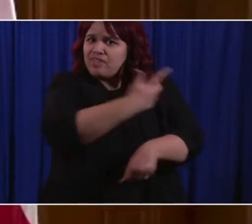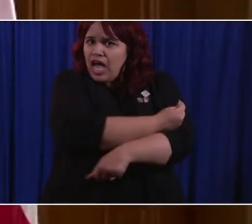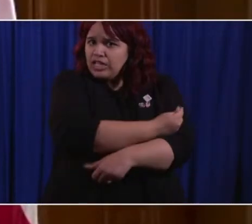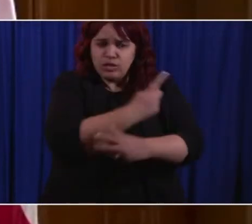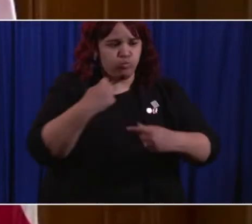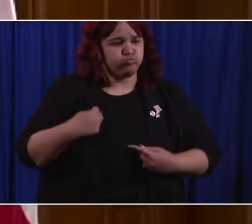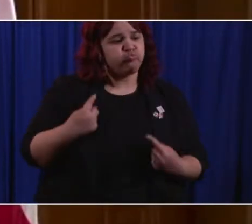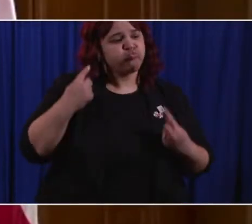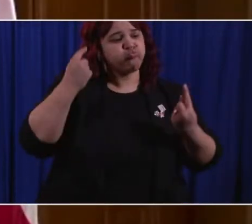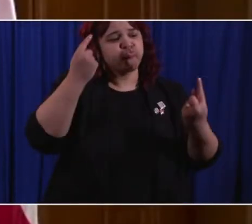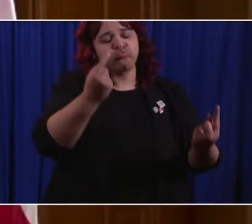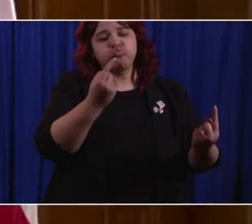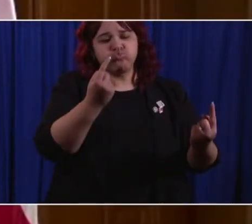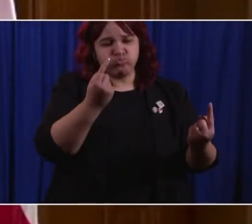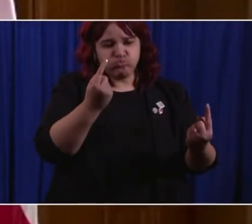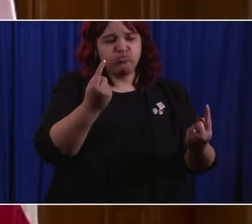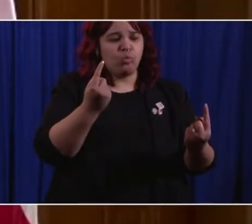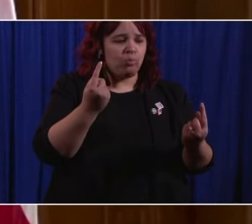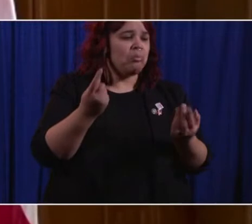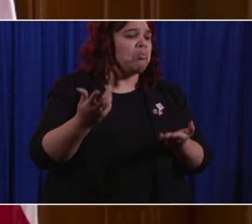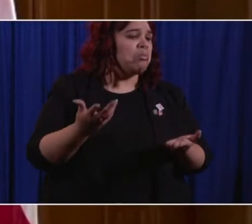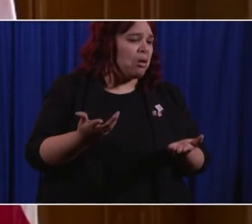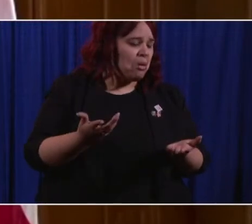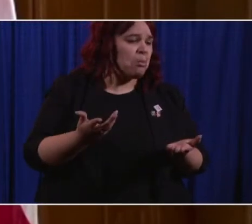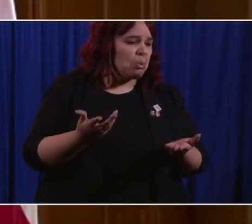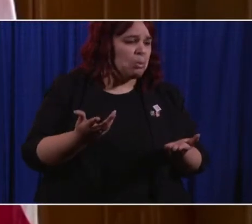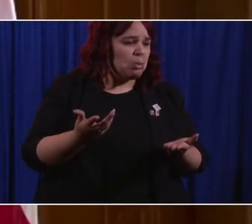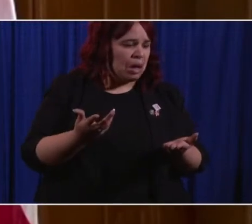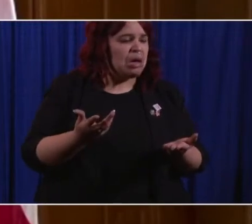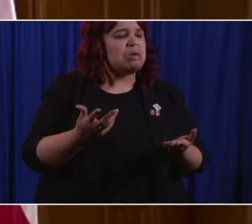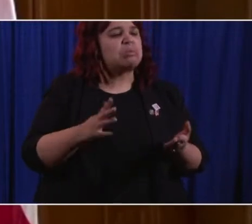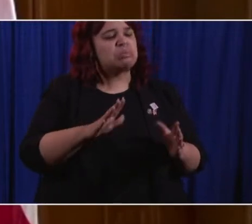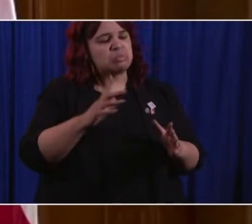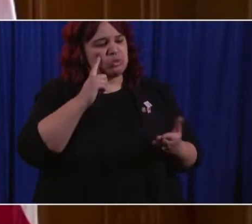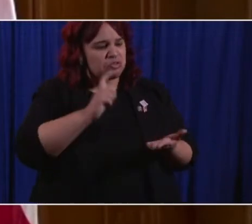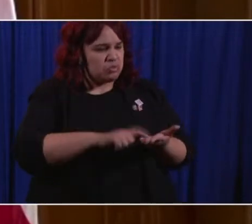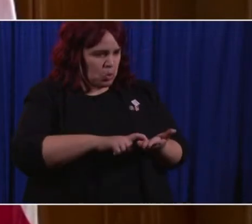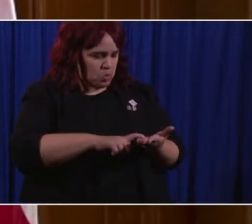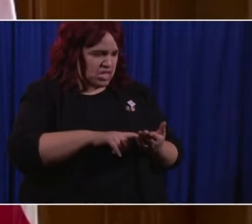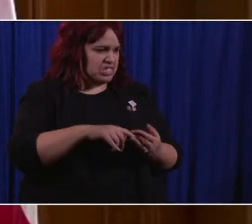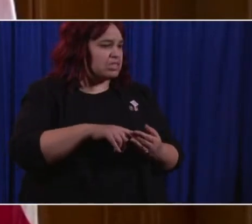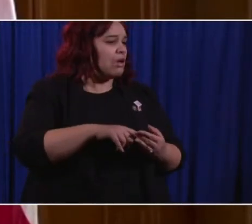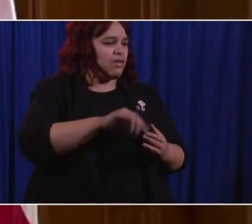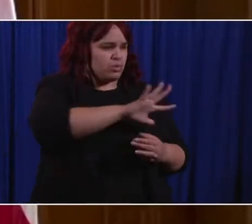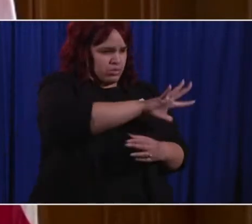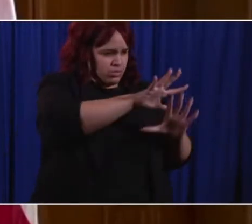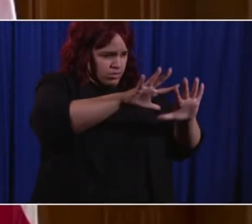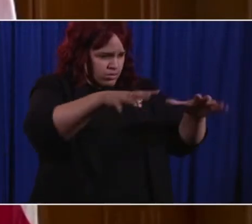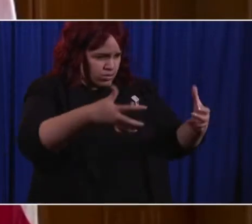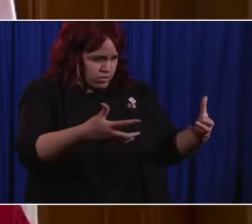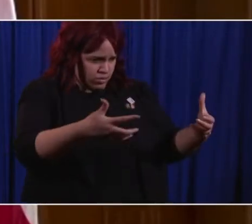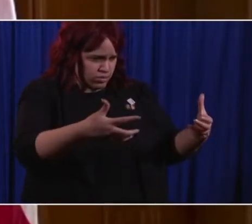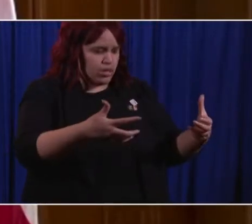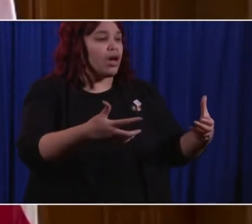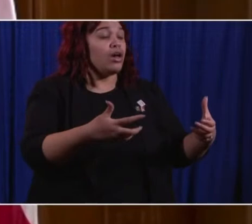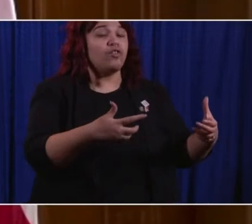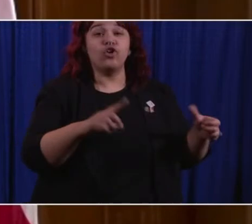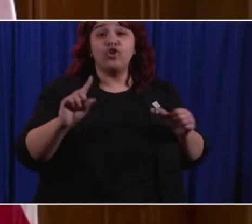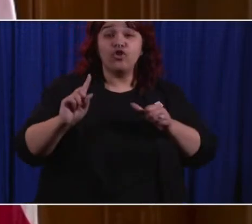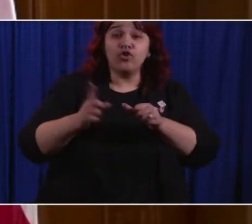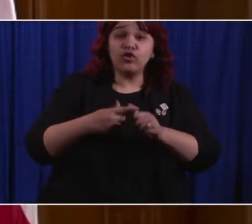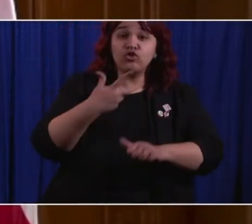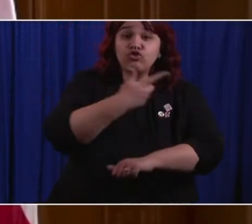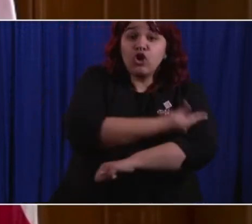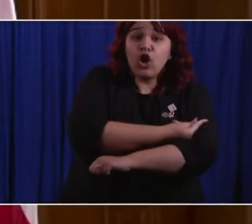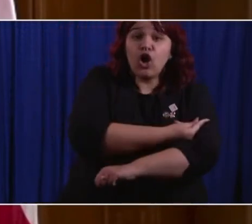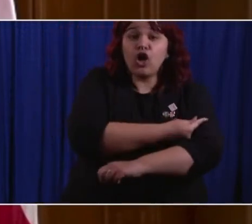any cohort has been at least gotten a first dose is 75%. Do you think that some